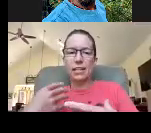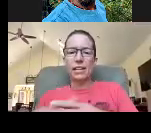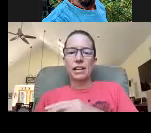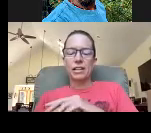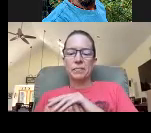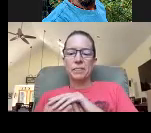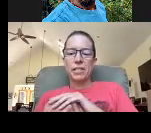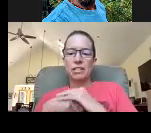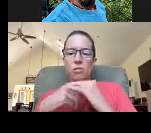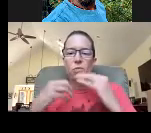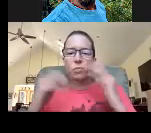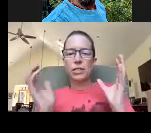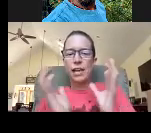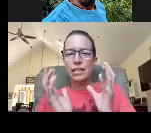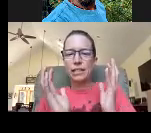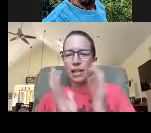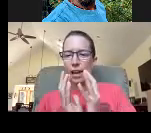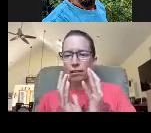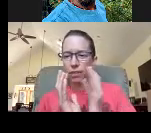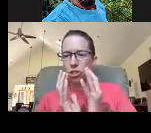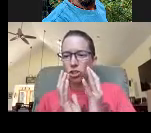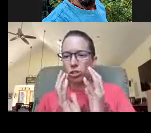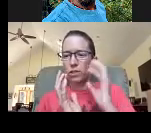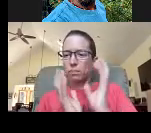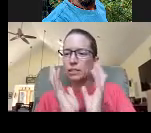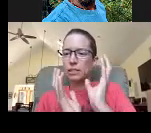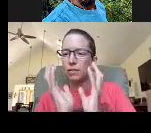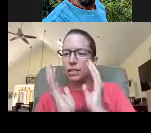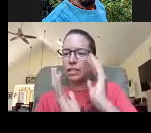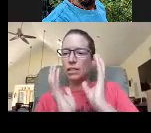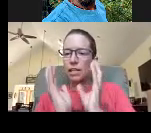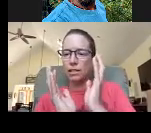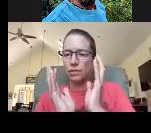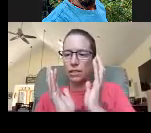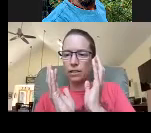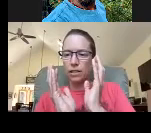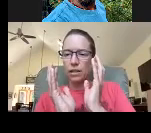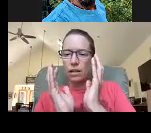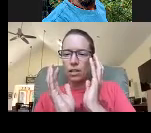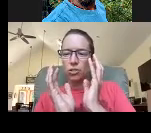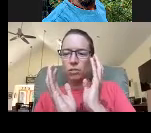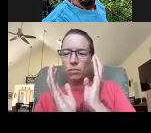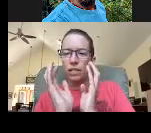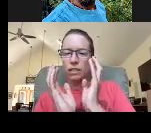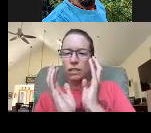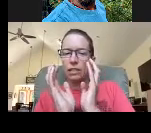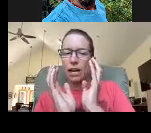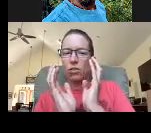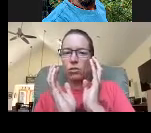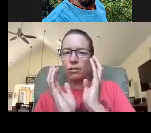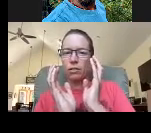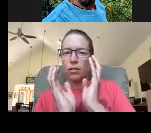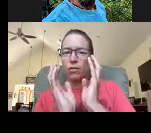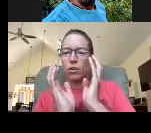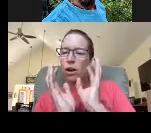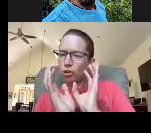kin. And so protecting that relationship and the pieces of it, the give and take of it, you can begin to see how